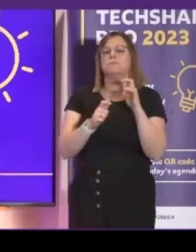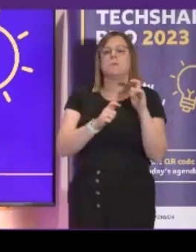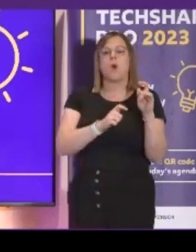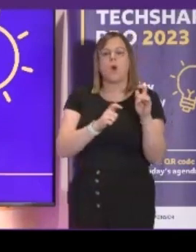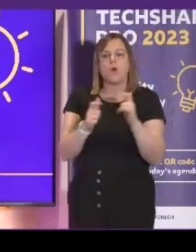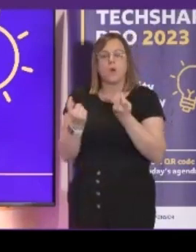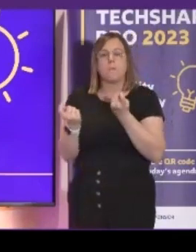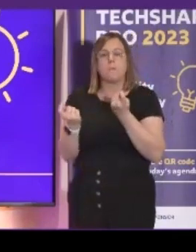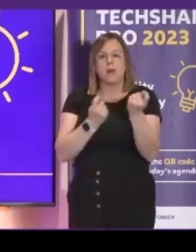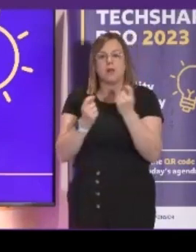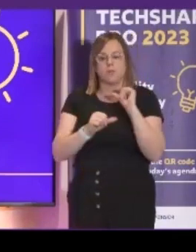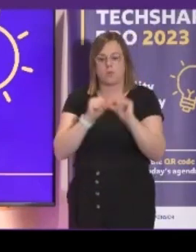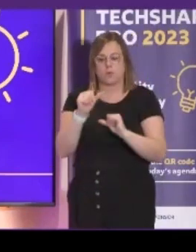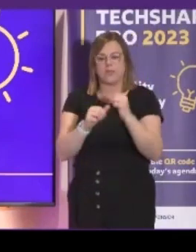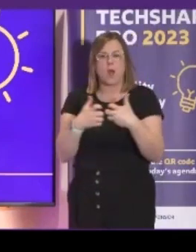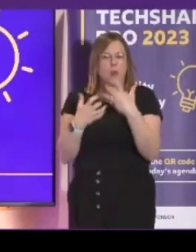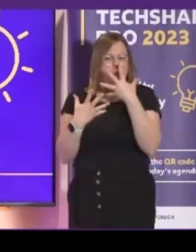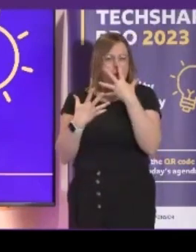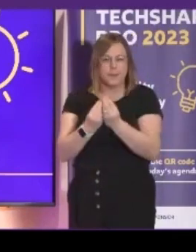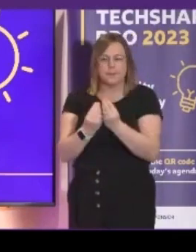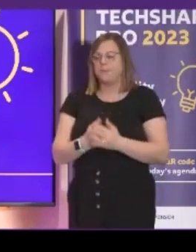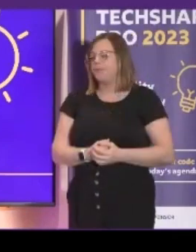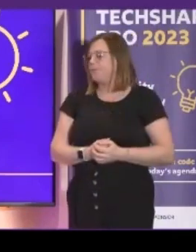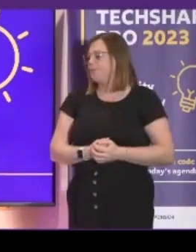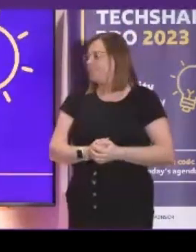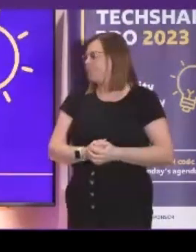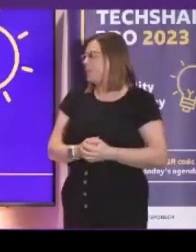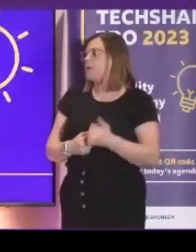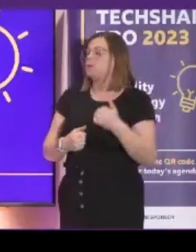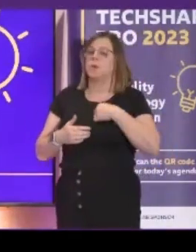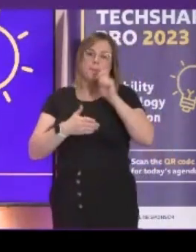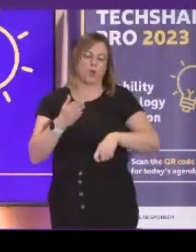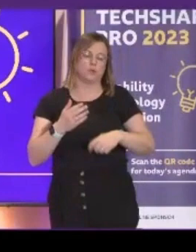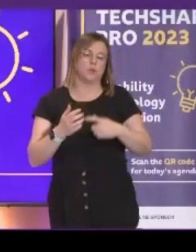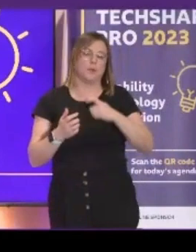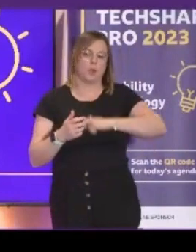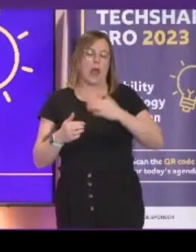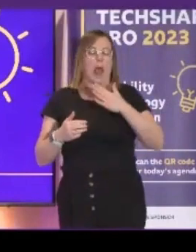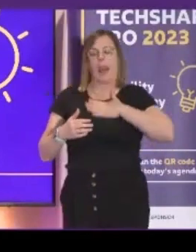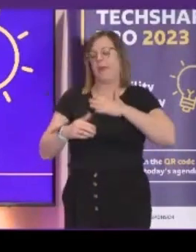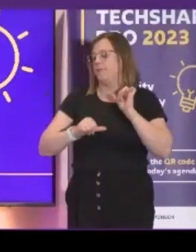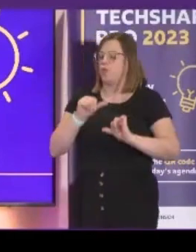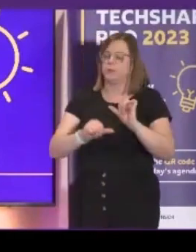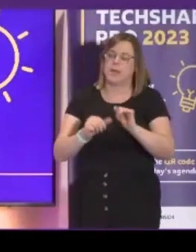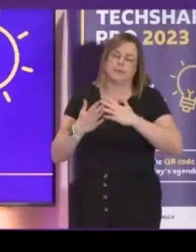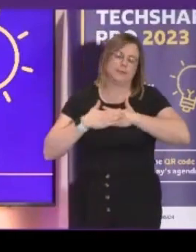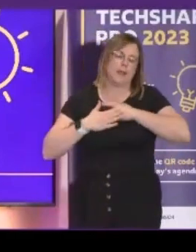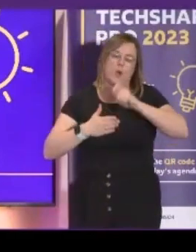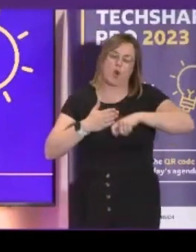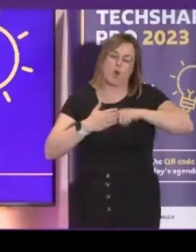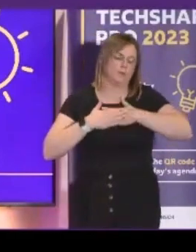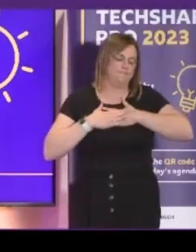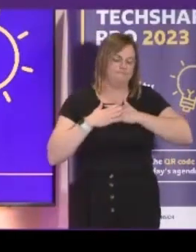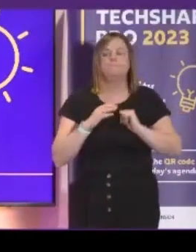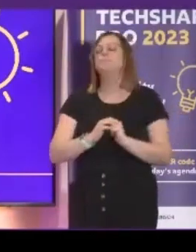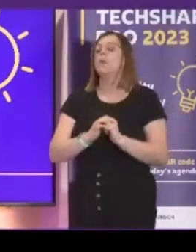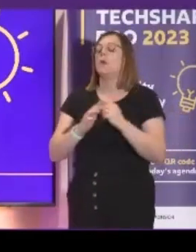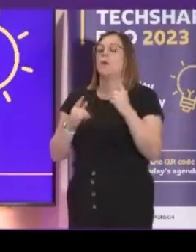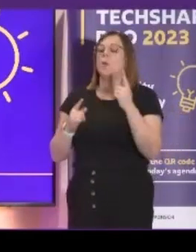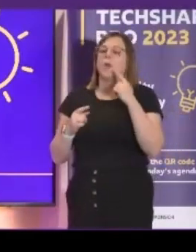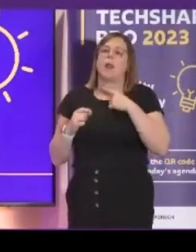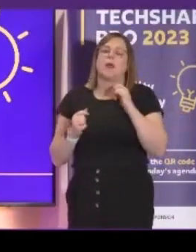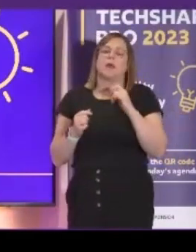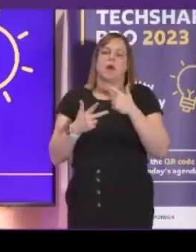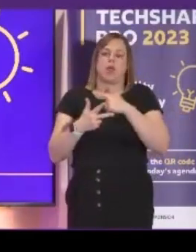management process help? Yeah, so I'm a procurement person, right? So I love a process. So we see this as, I guess, a